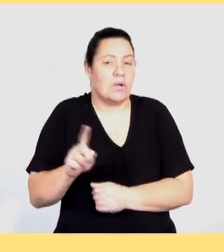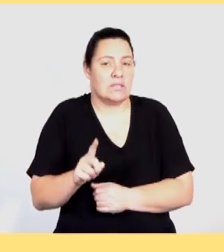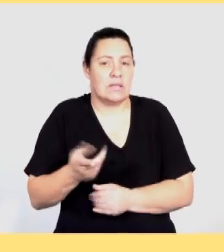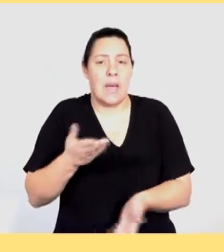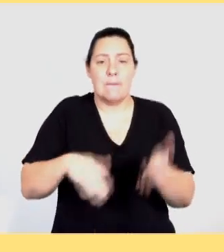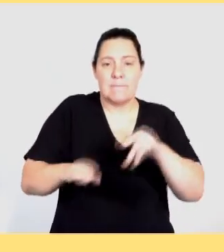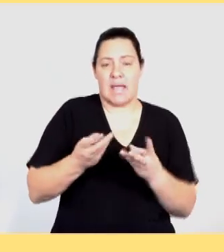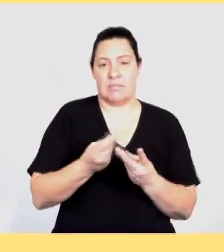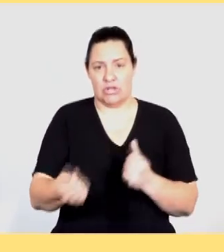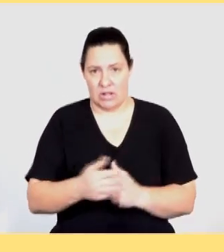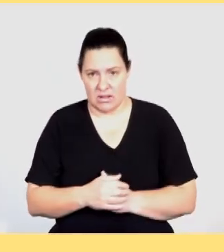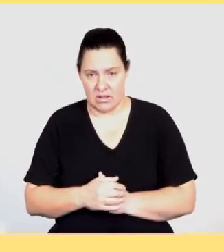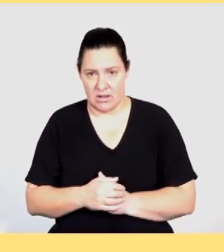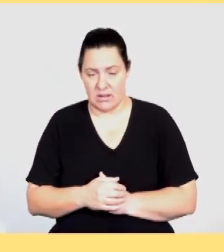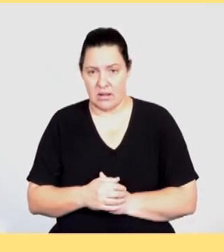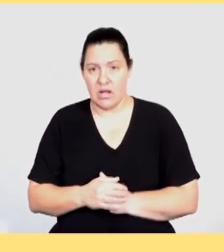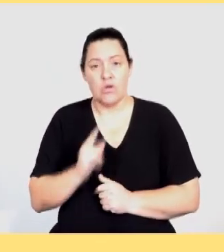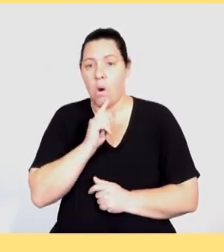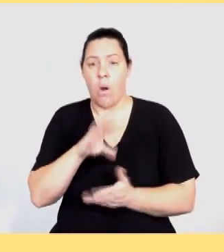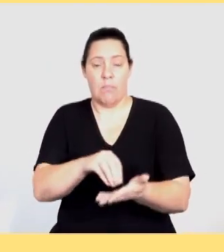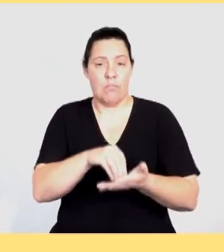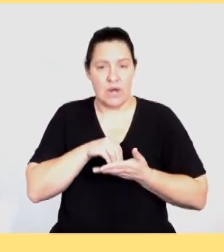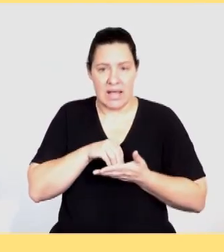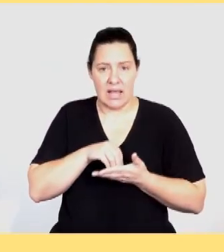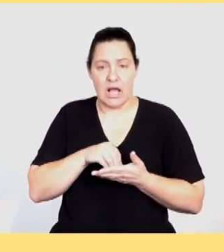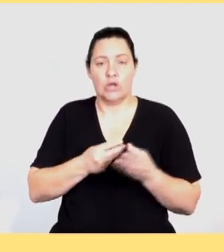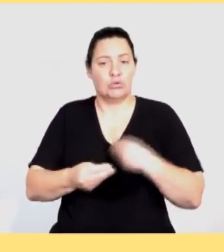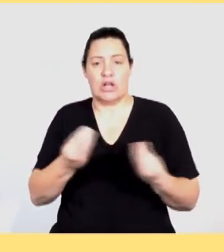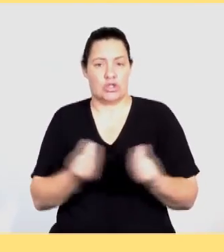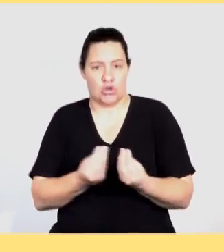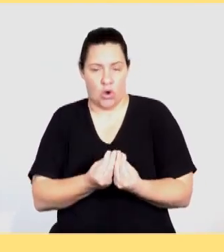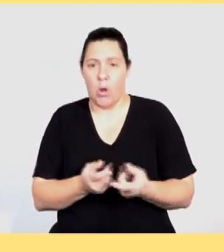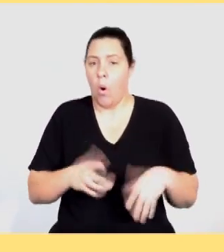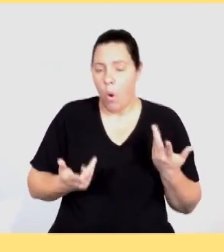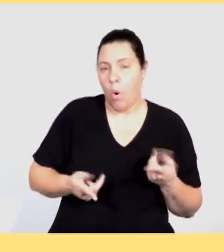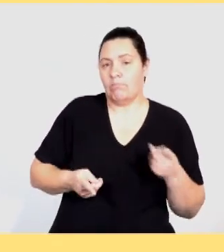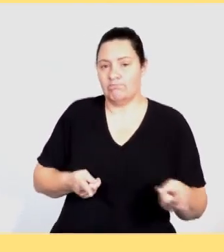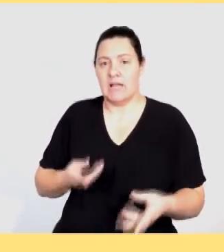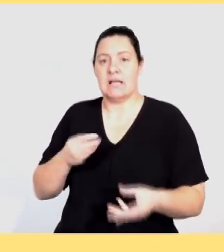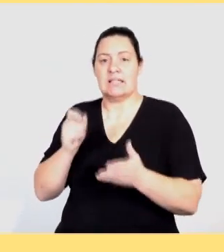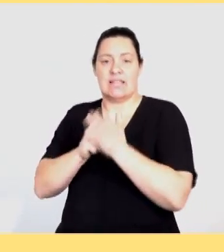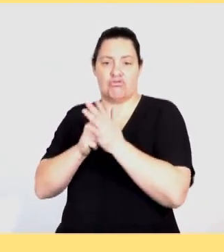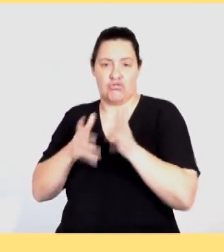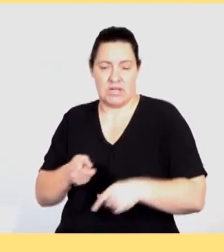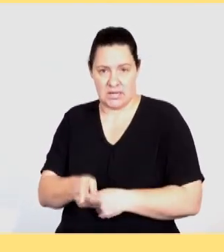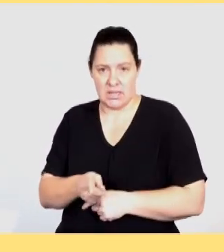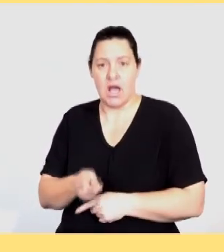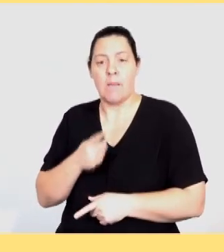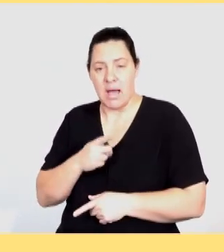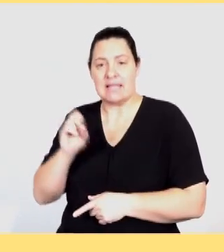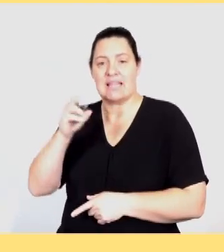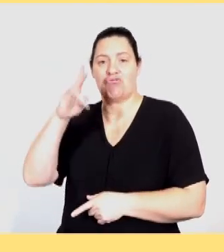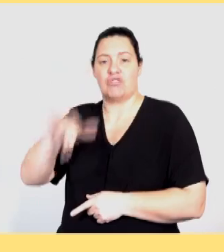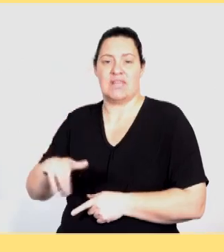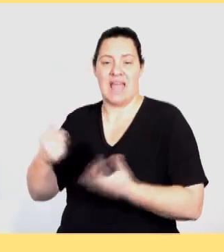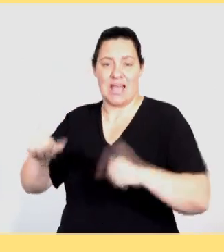buy? Packing materials. So I will not bring it under trading stock, neither will it come under stationery, but it will come